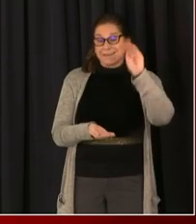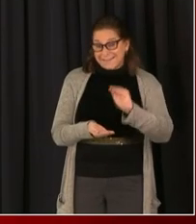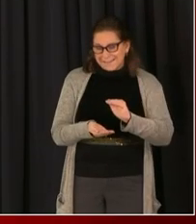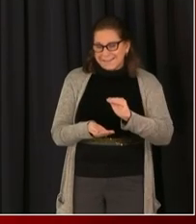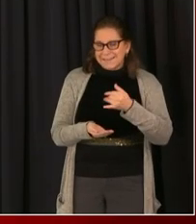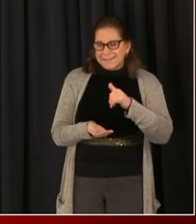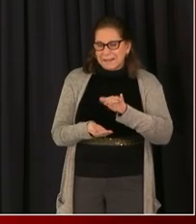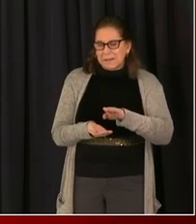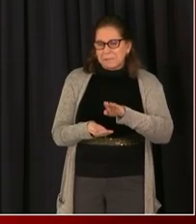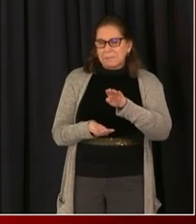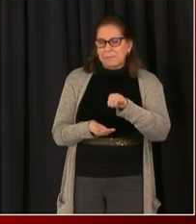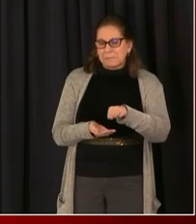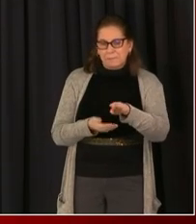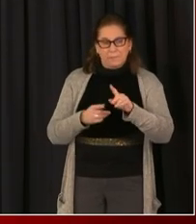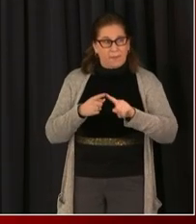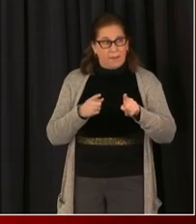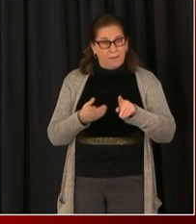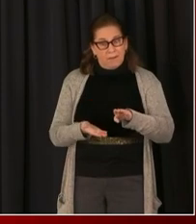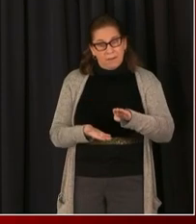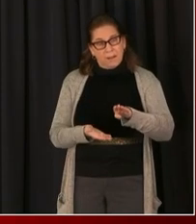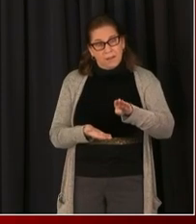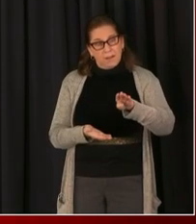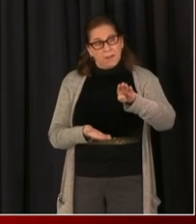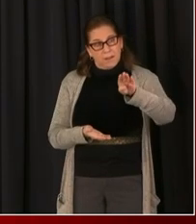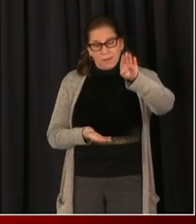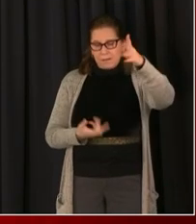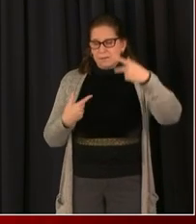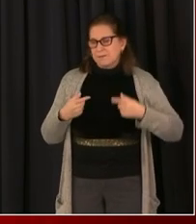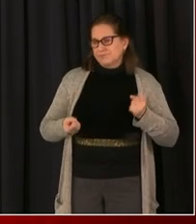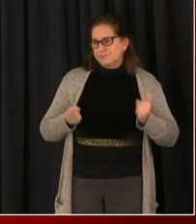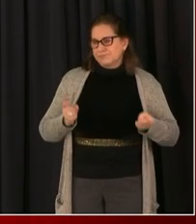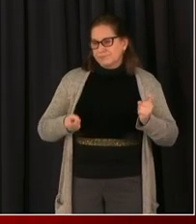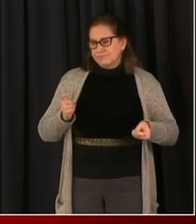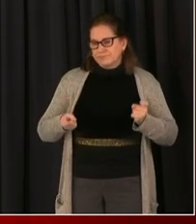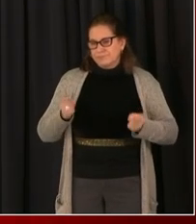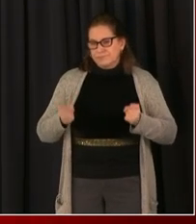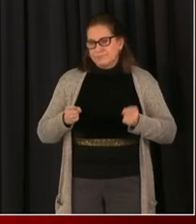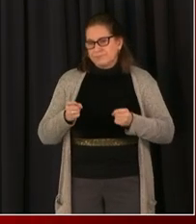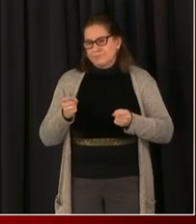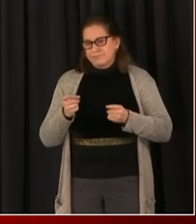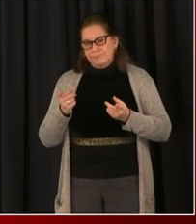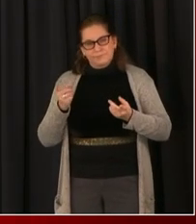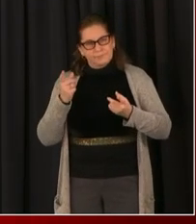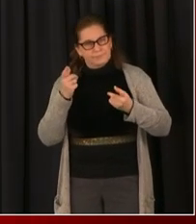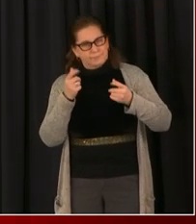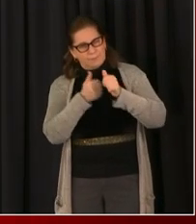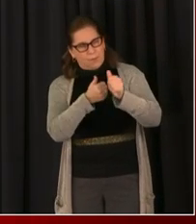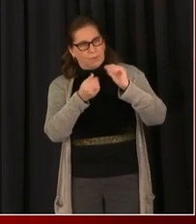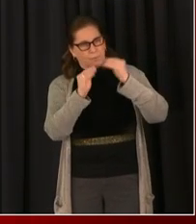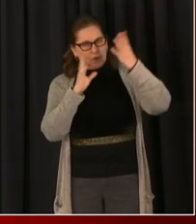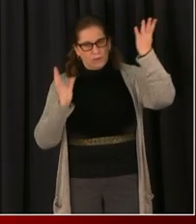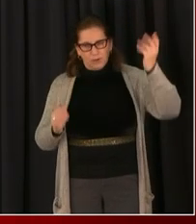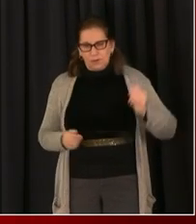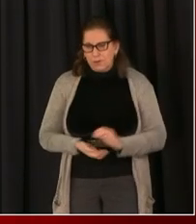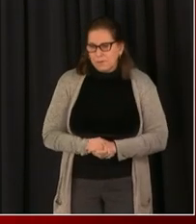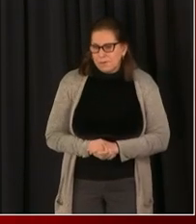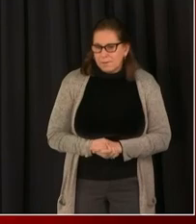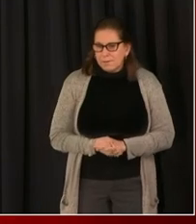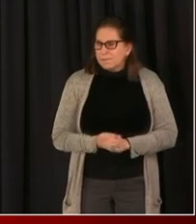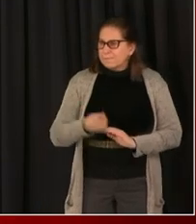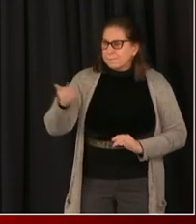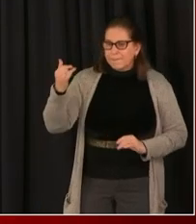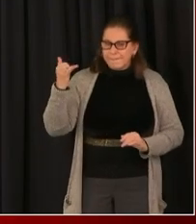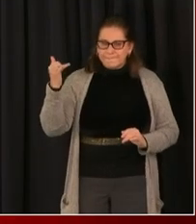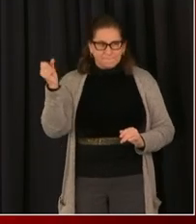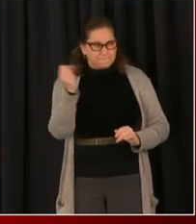in making those changes, we will. And then DC hospitals have previously expressed some concern about staffing